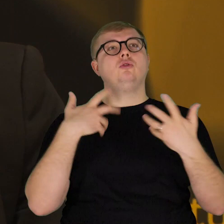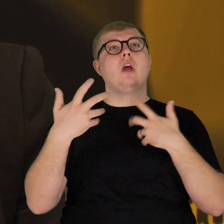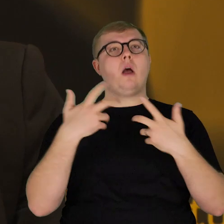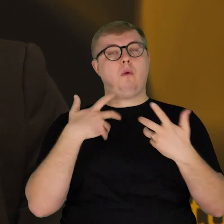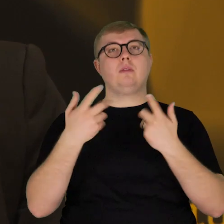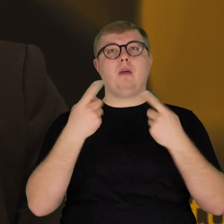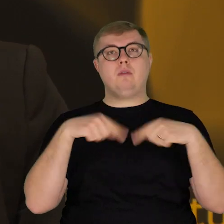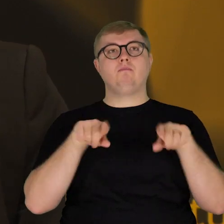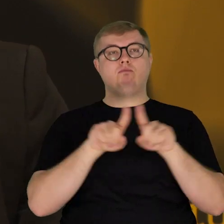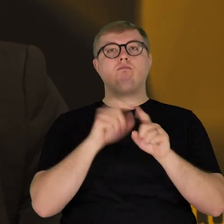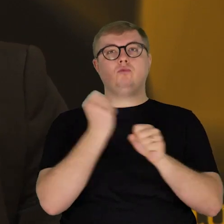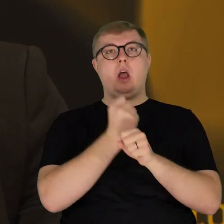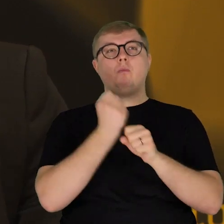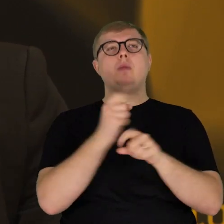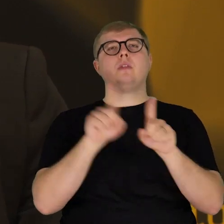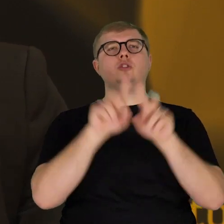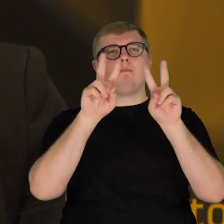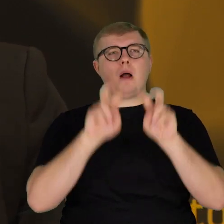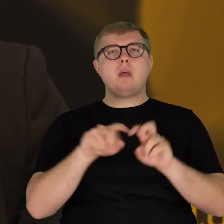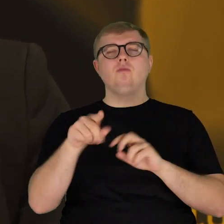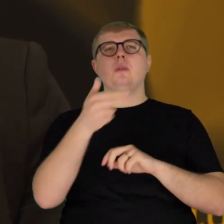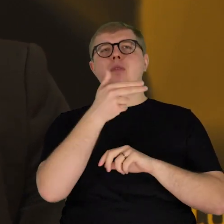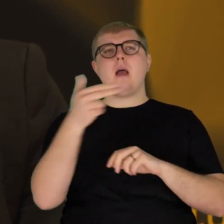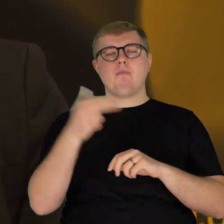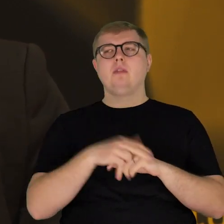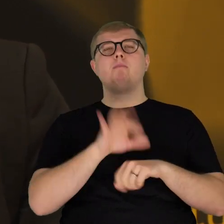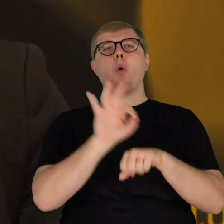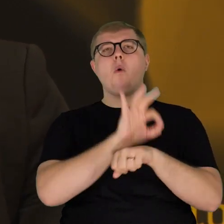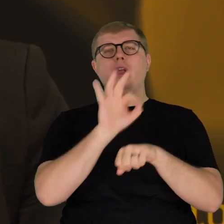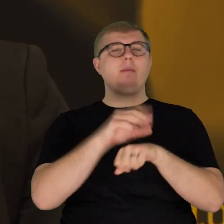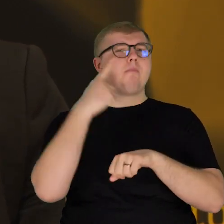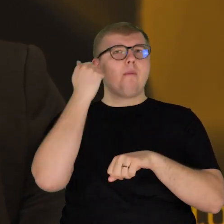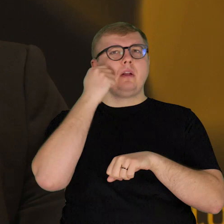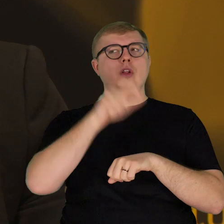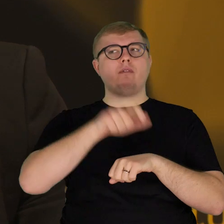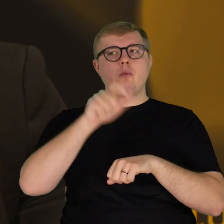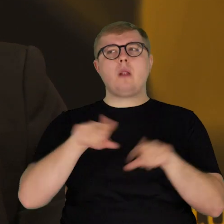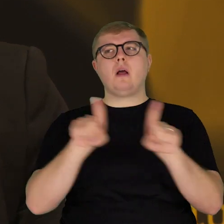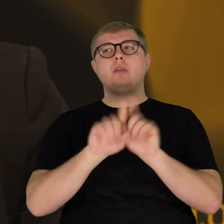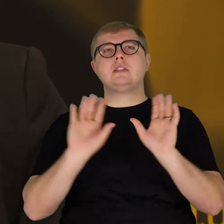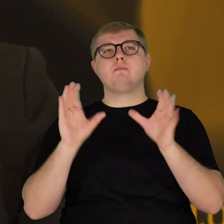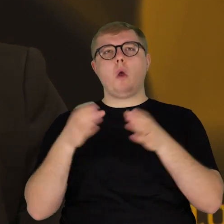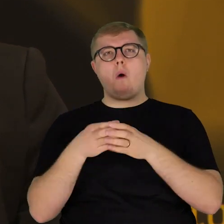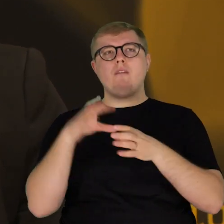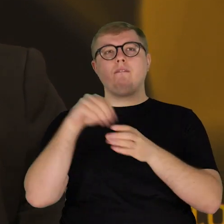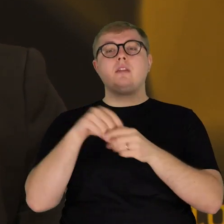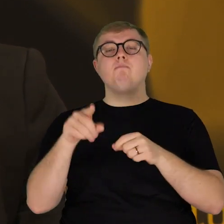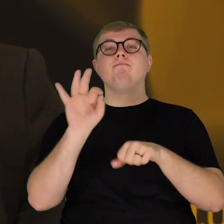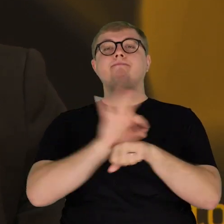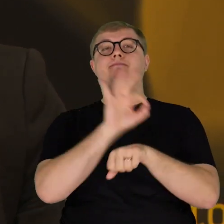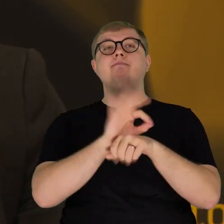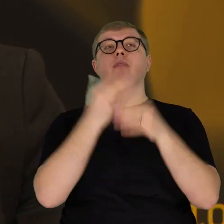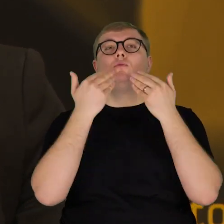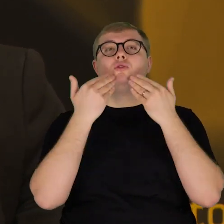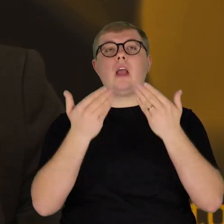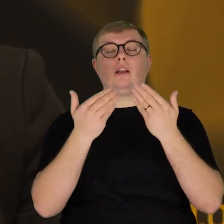of individual and collective memory. Project is implemented within the support of Foundation of